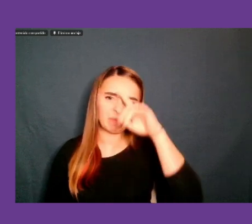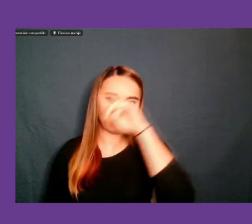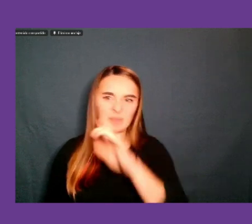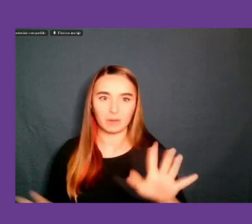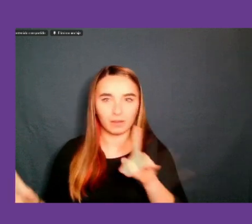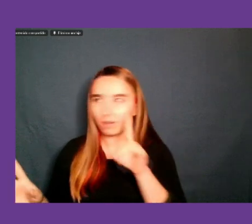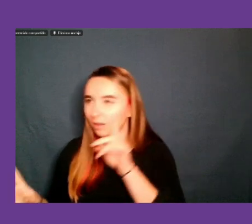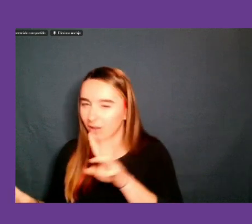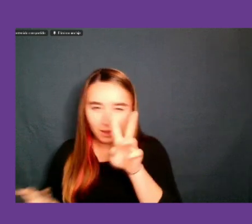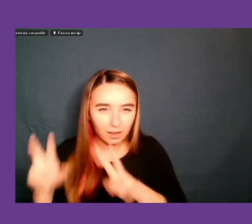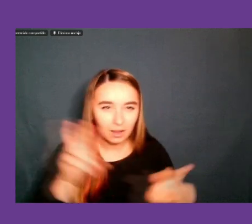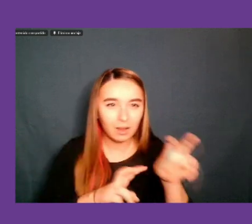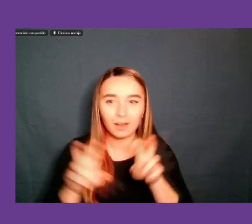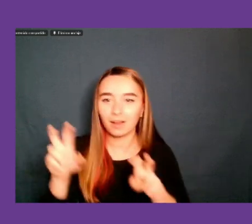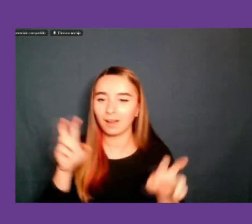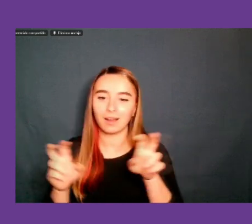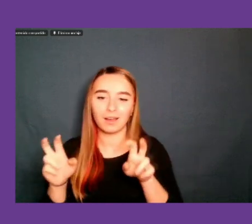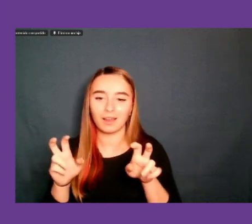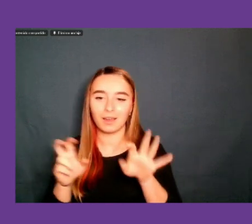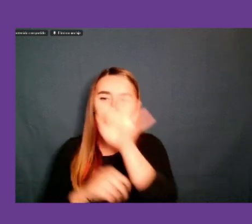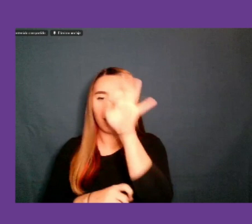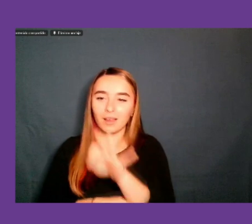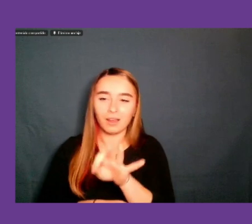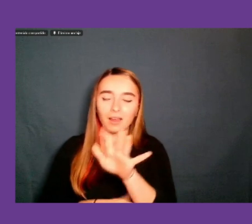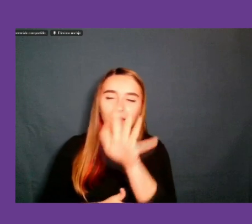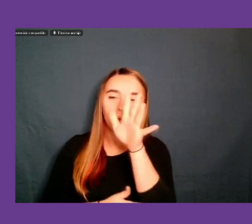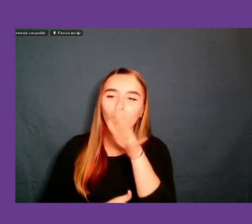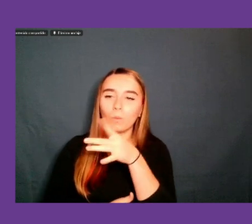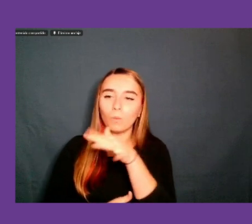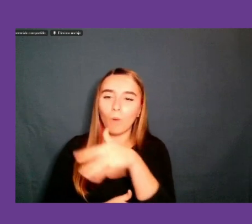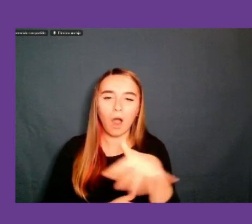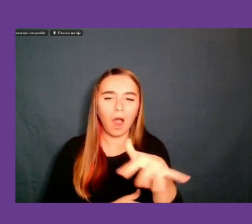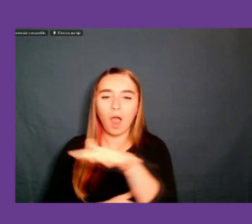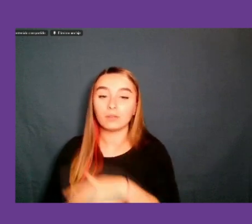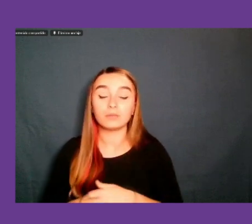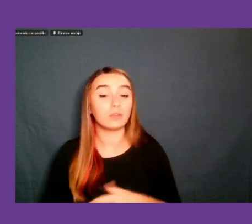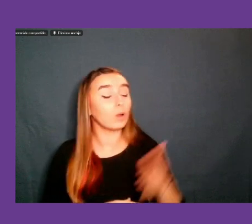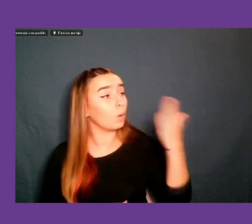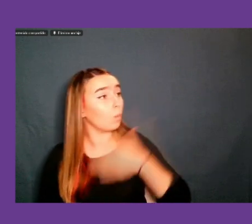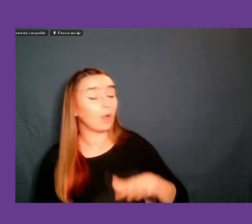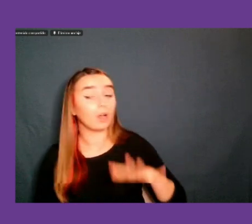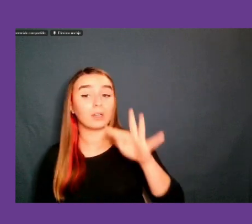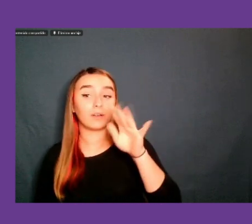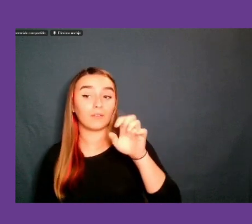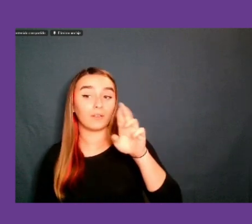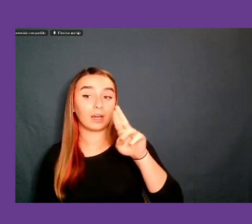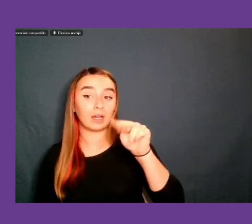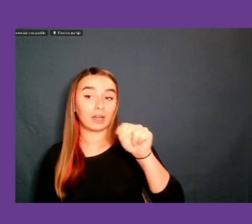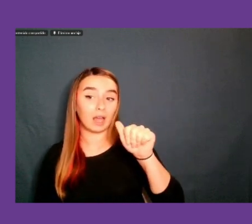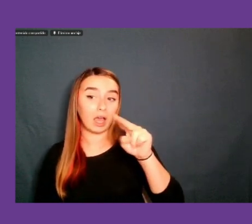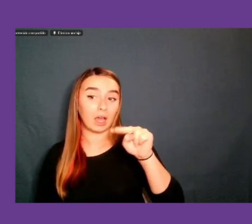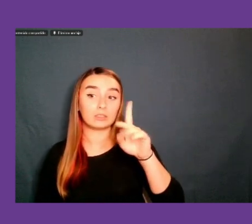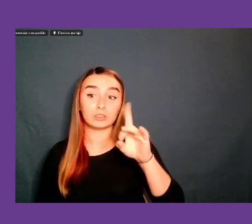find the Q&A part here. If you want, Fernando, I already had a little bit of a look at some of